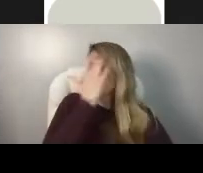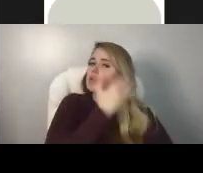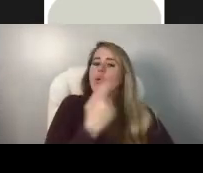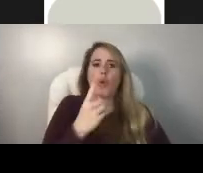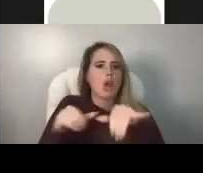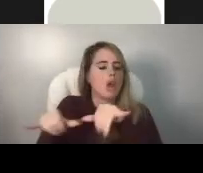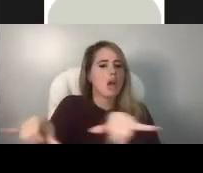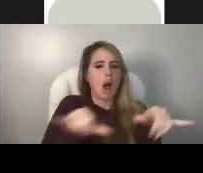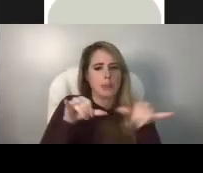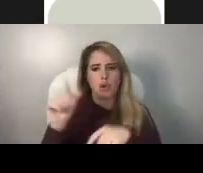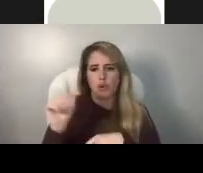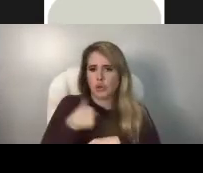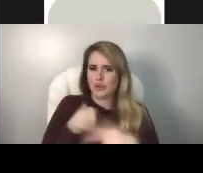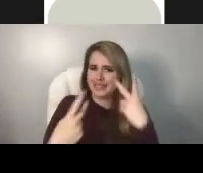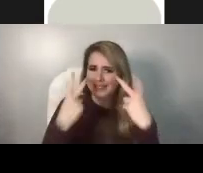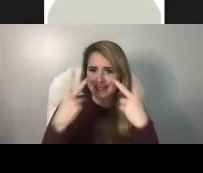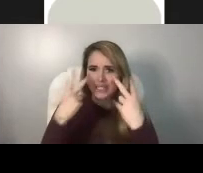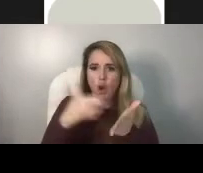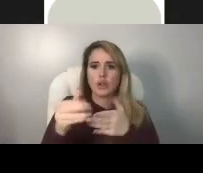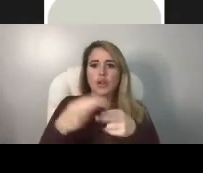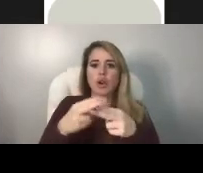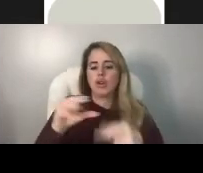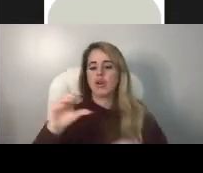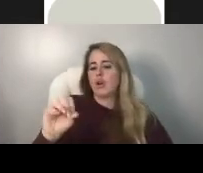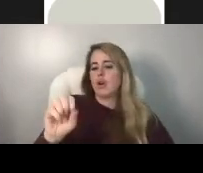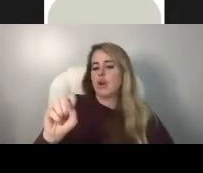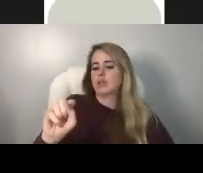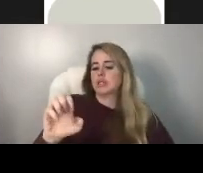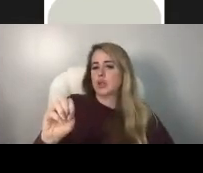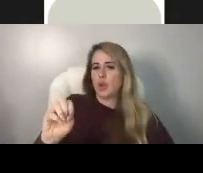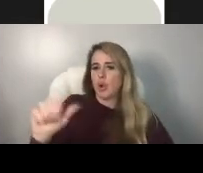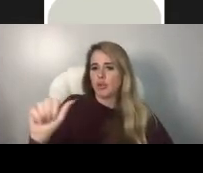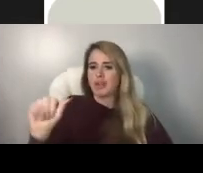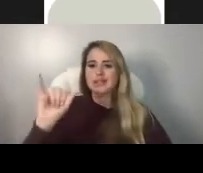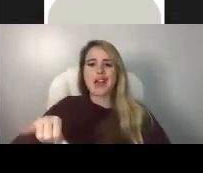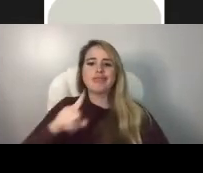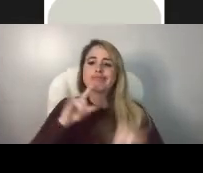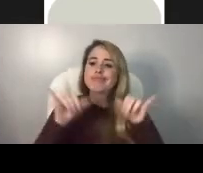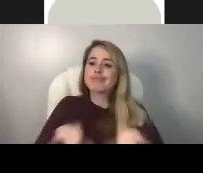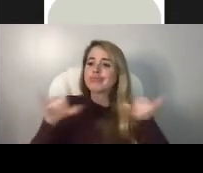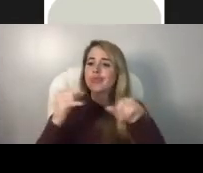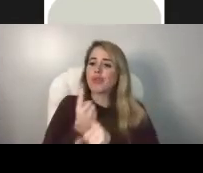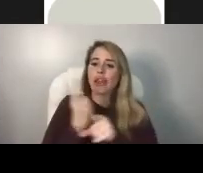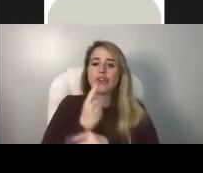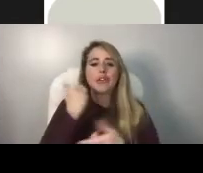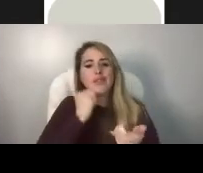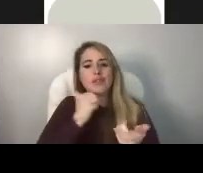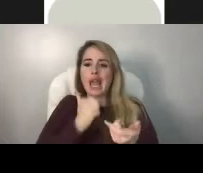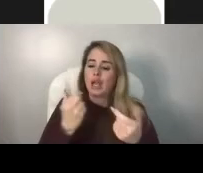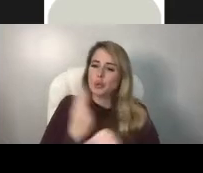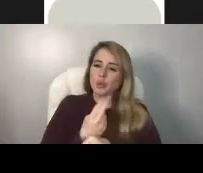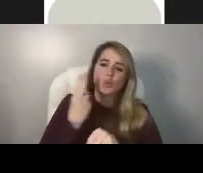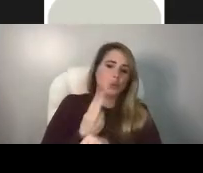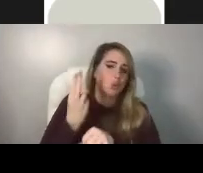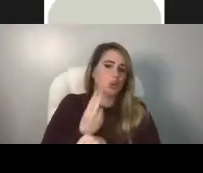far arthritis that we see is osteoarthritis, or routine wear and tear arthritis, which is really from aging,